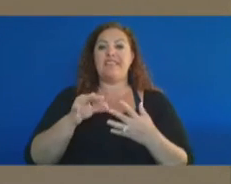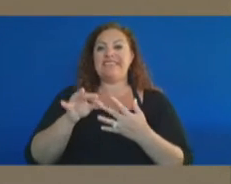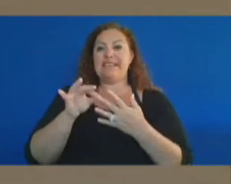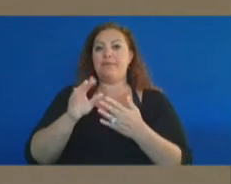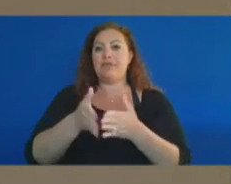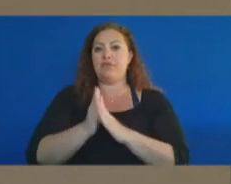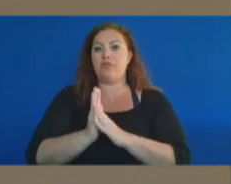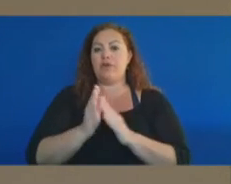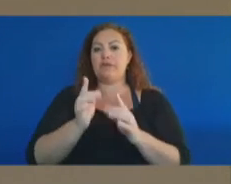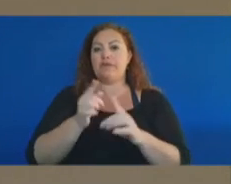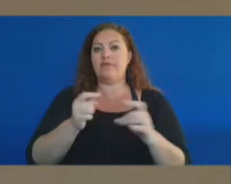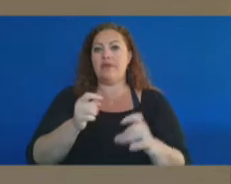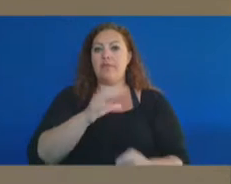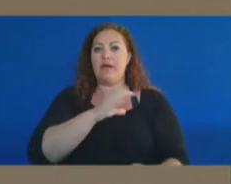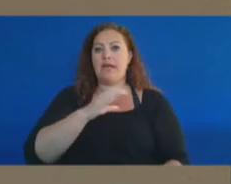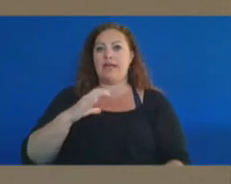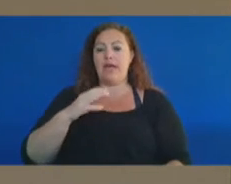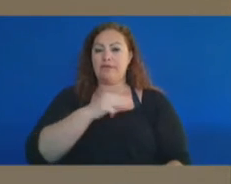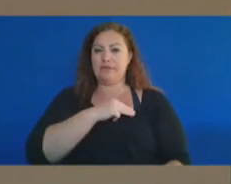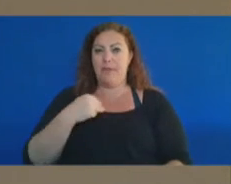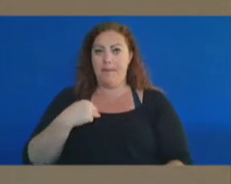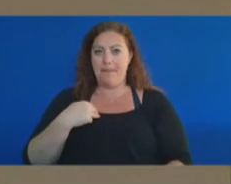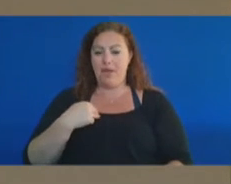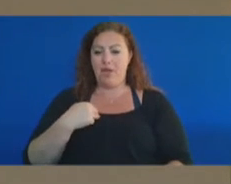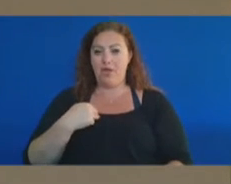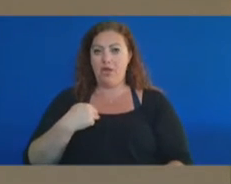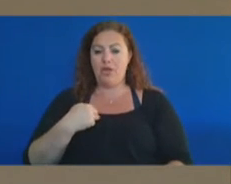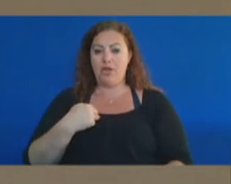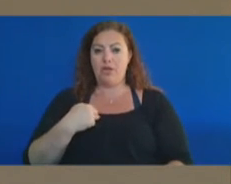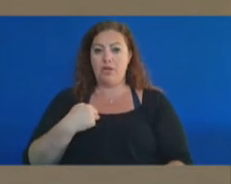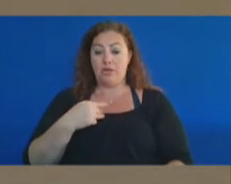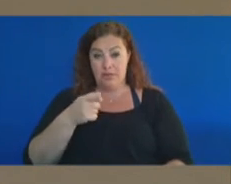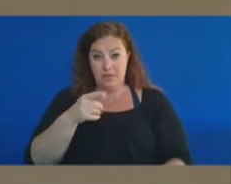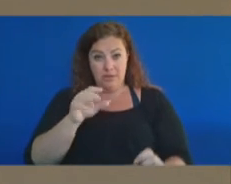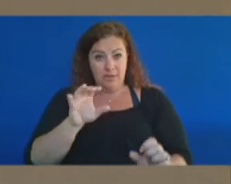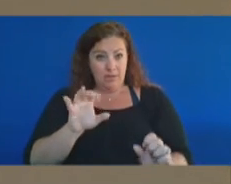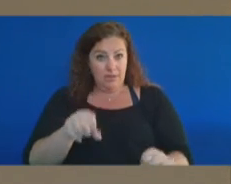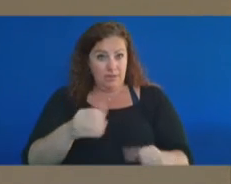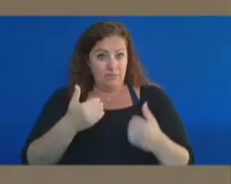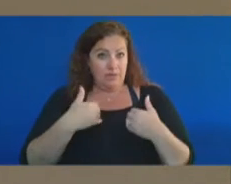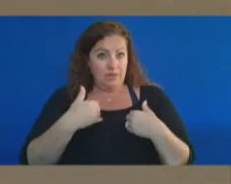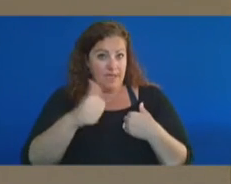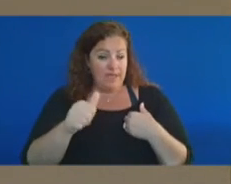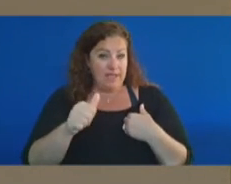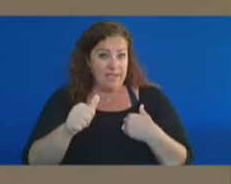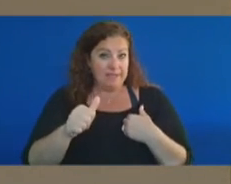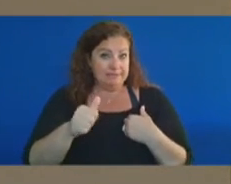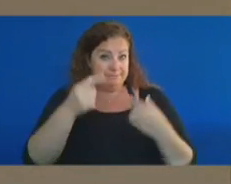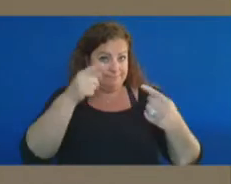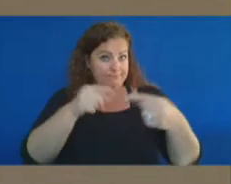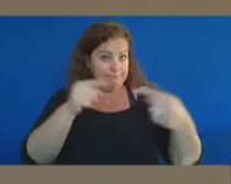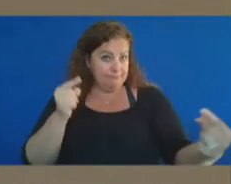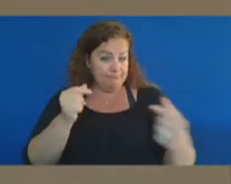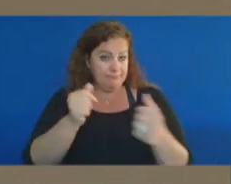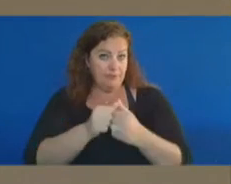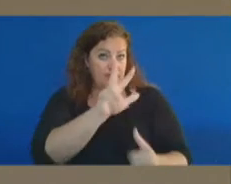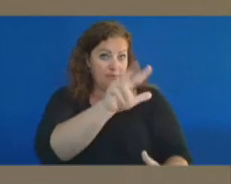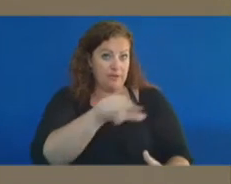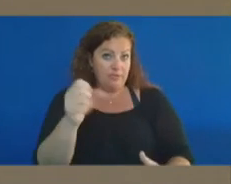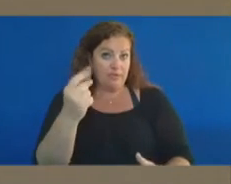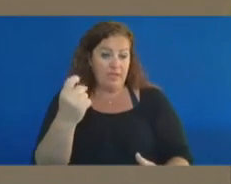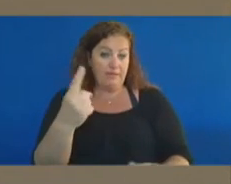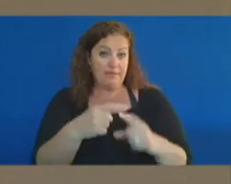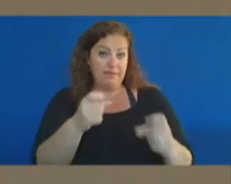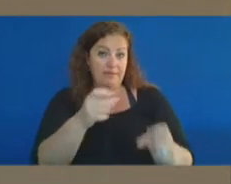by a council member so may I know if is there any exception to those that are between 3 and 11 from the